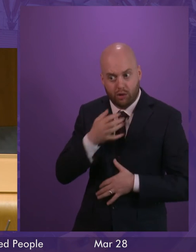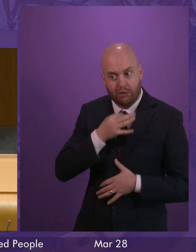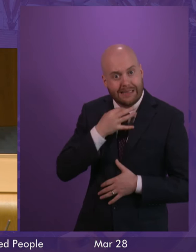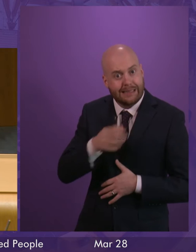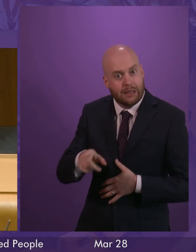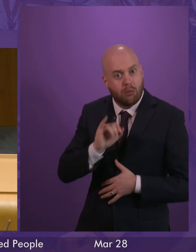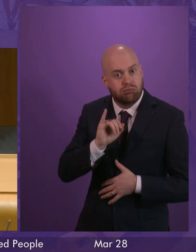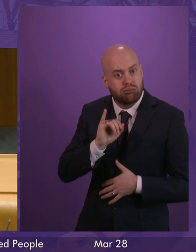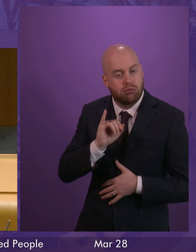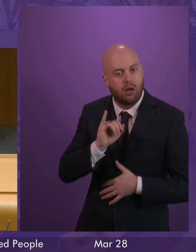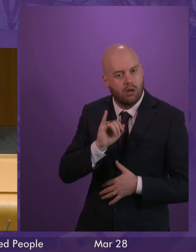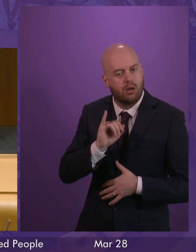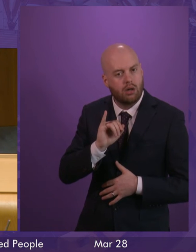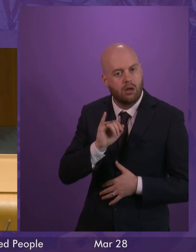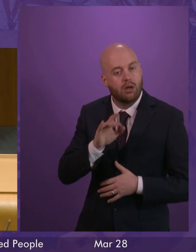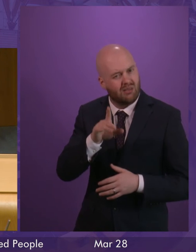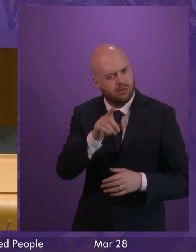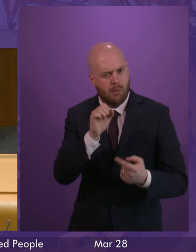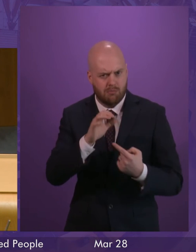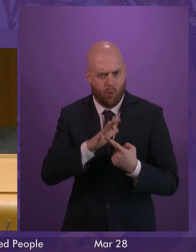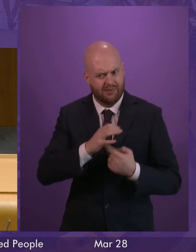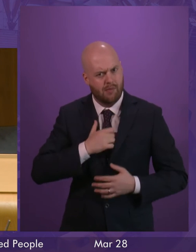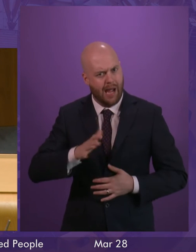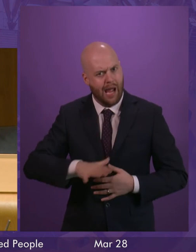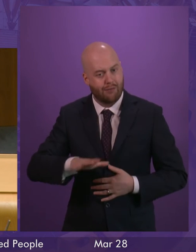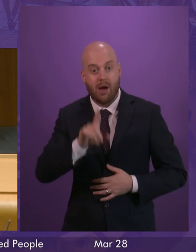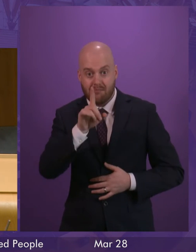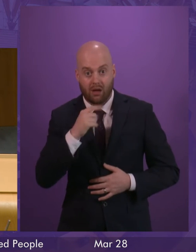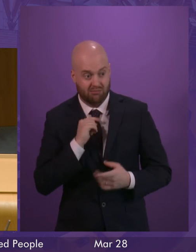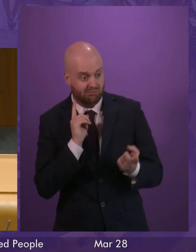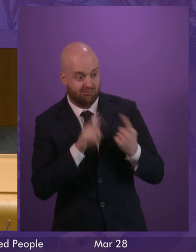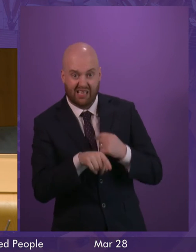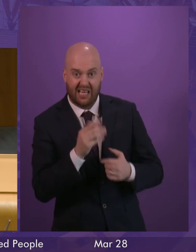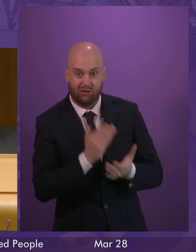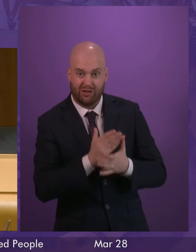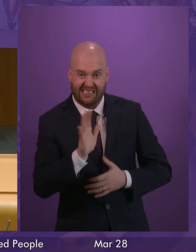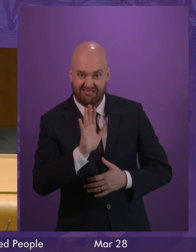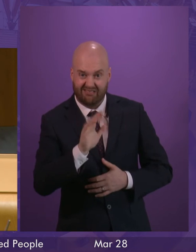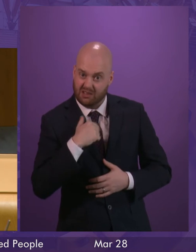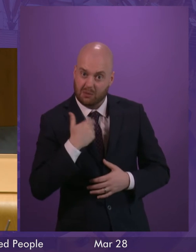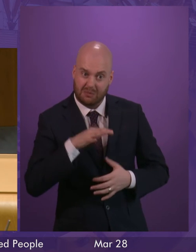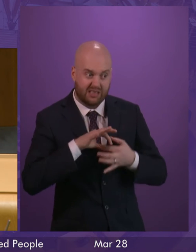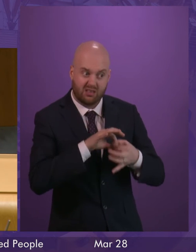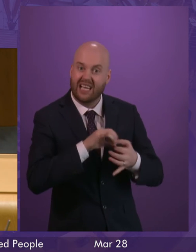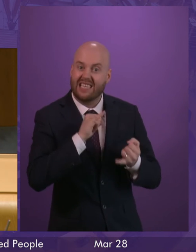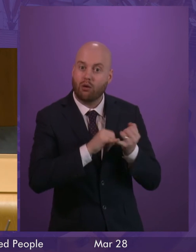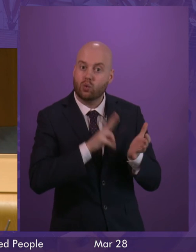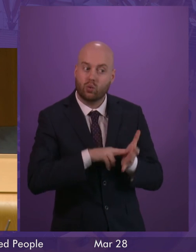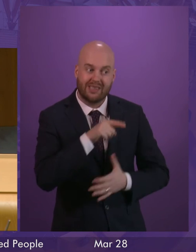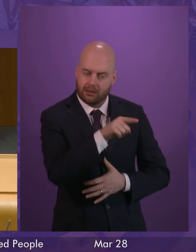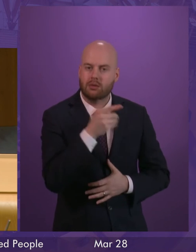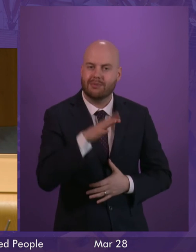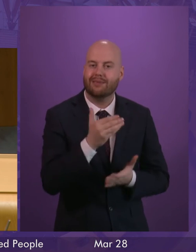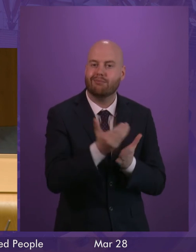of losing their jobs. vitally important in my constituency. Well, actually, we worked very closely with Sarah Newton, and she secured a two-year extension